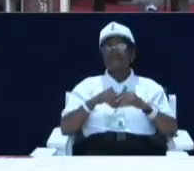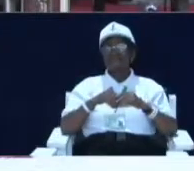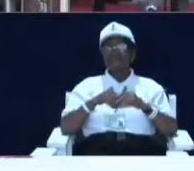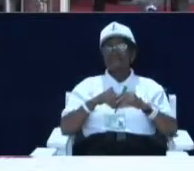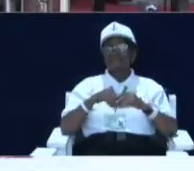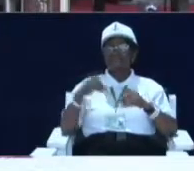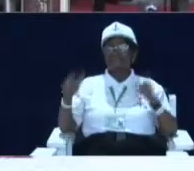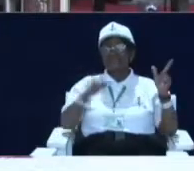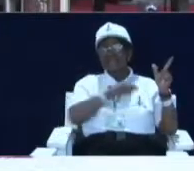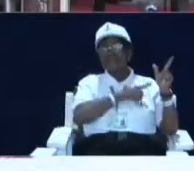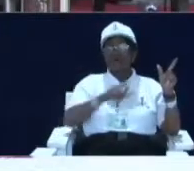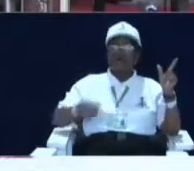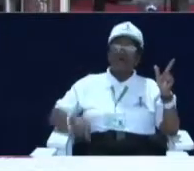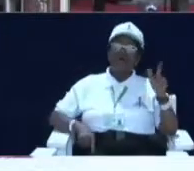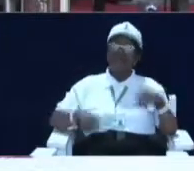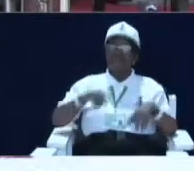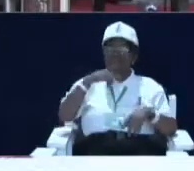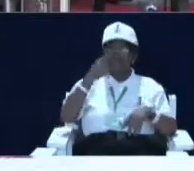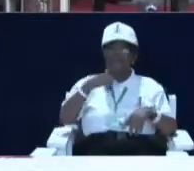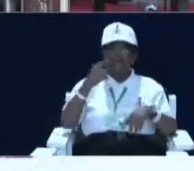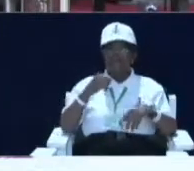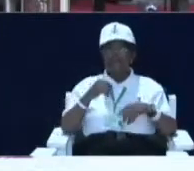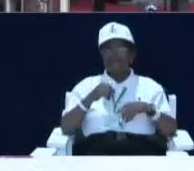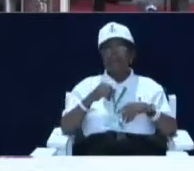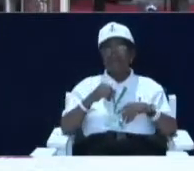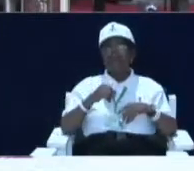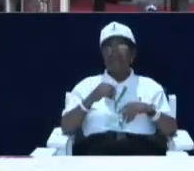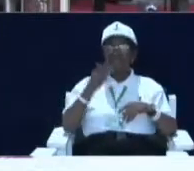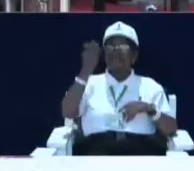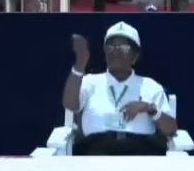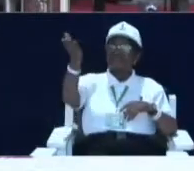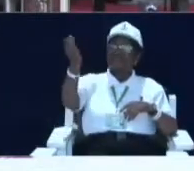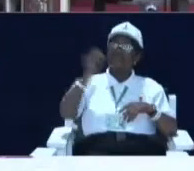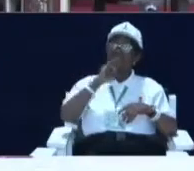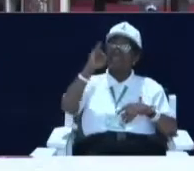The Lord says there is life.